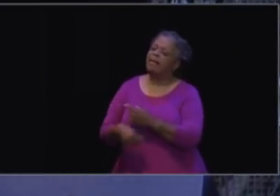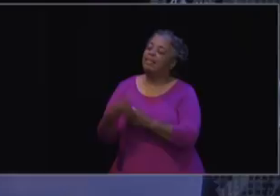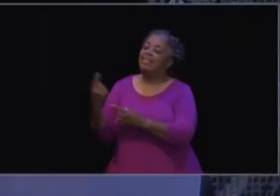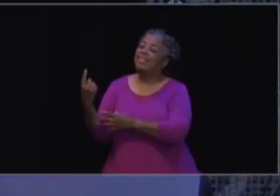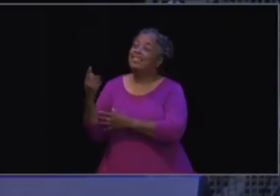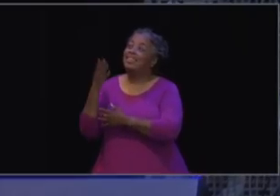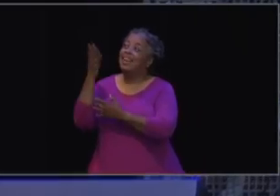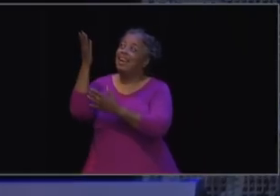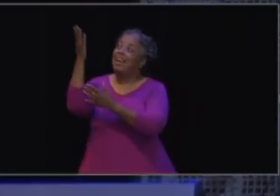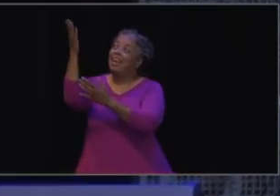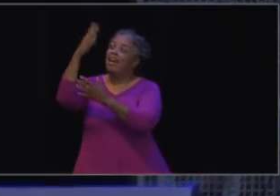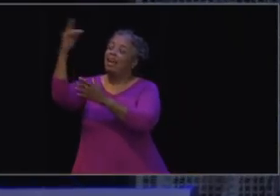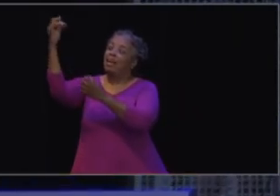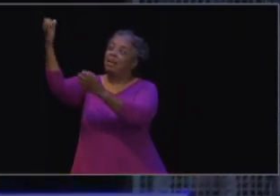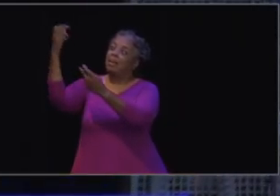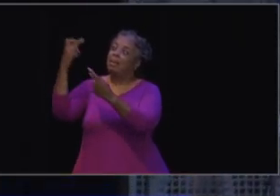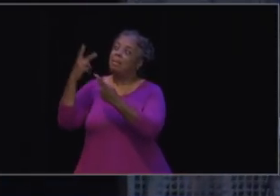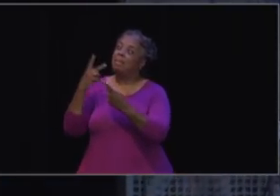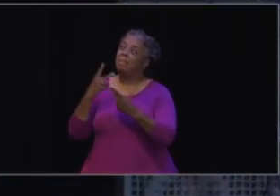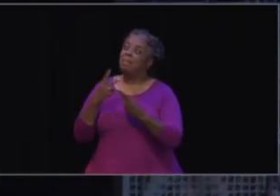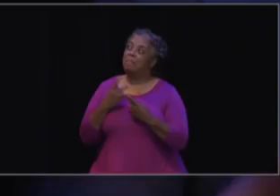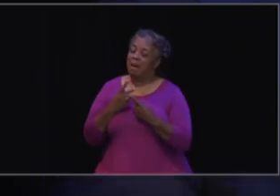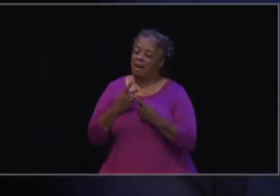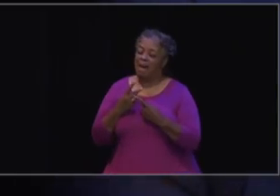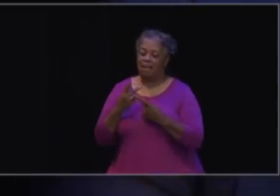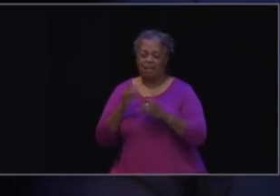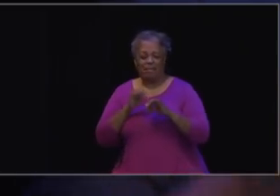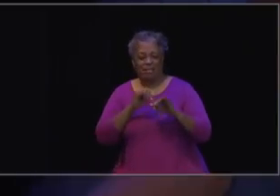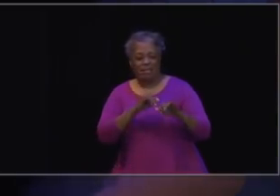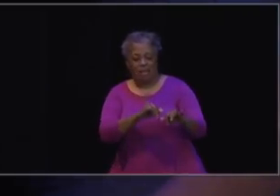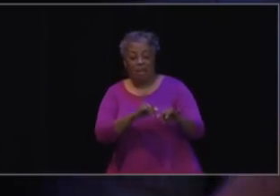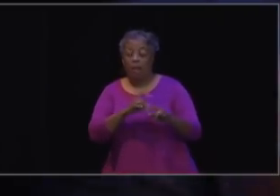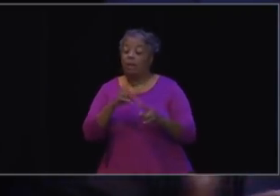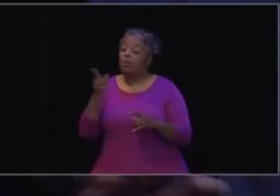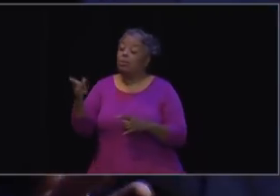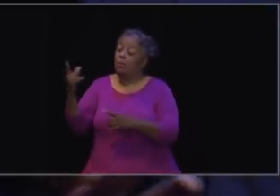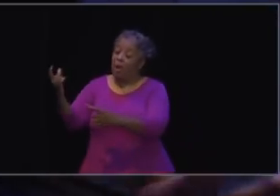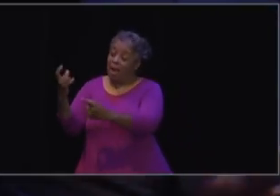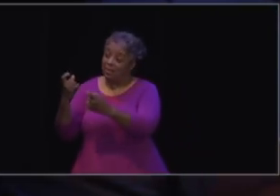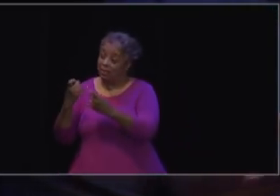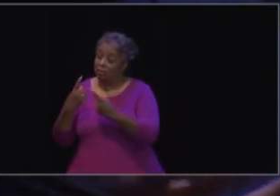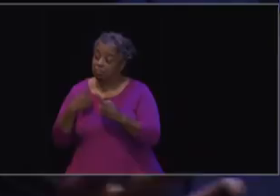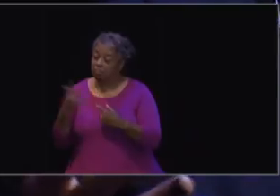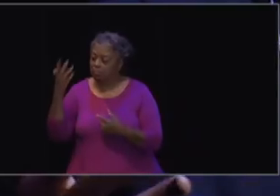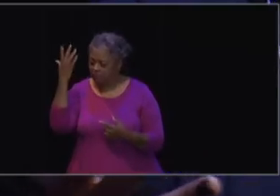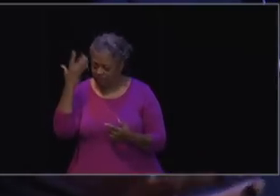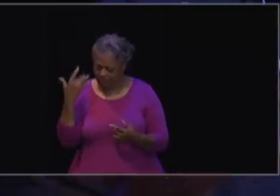Always coming back that way, never asking why.